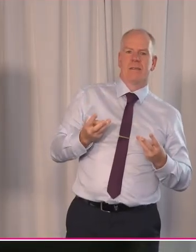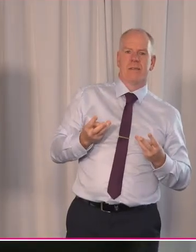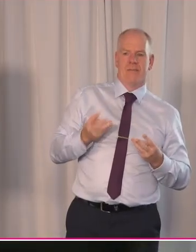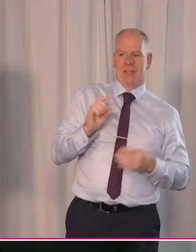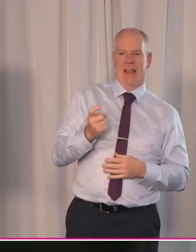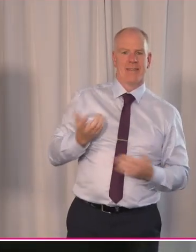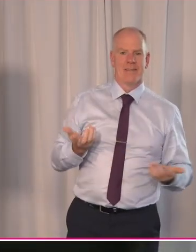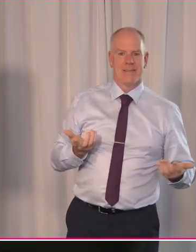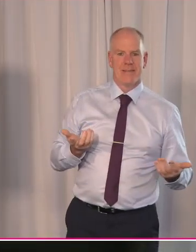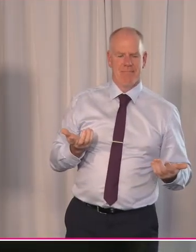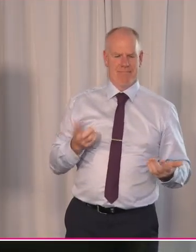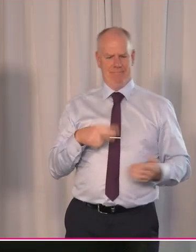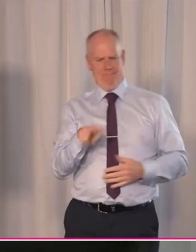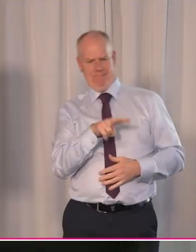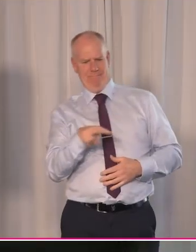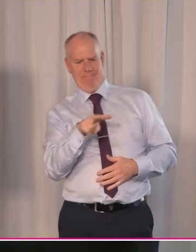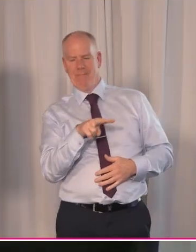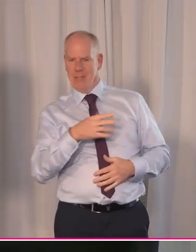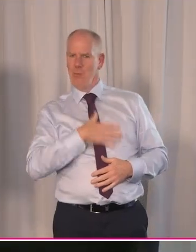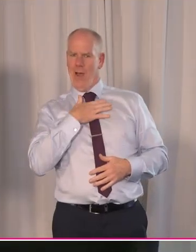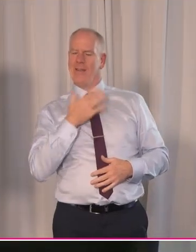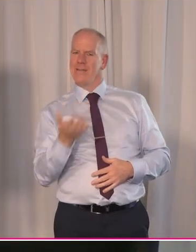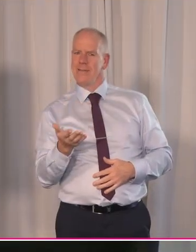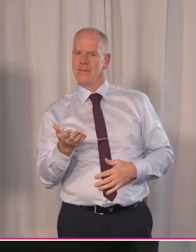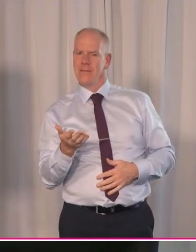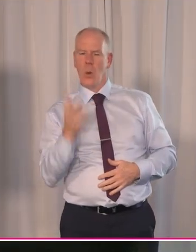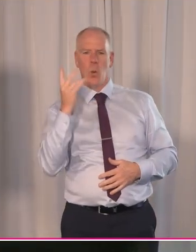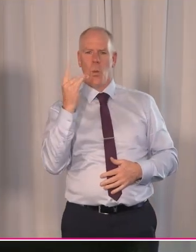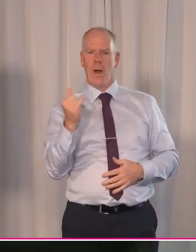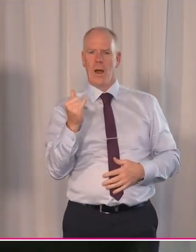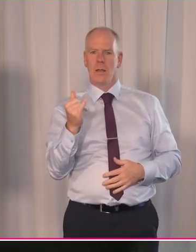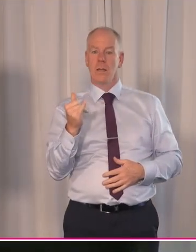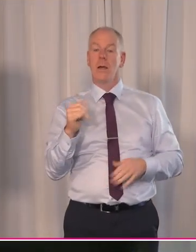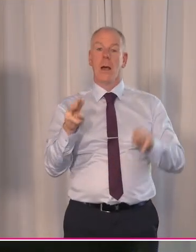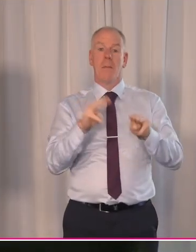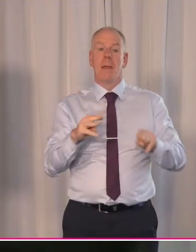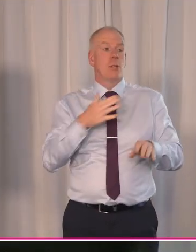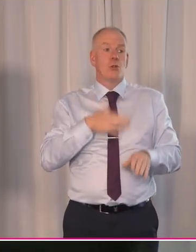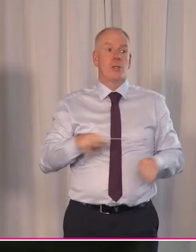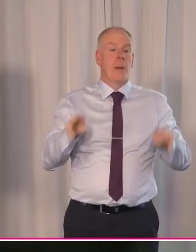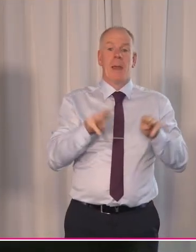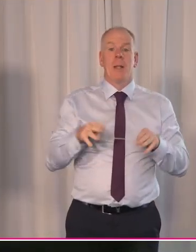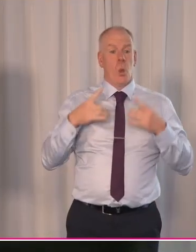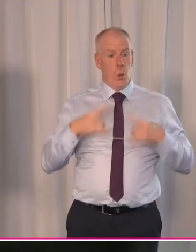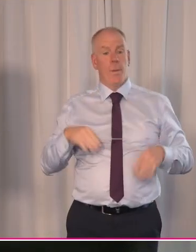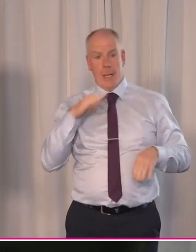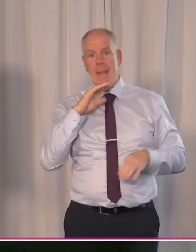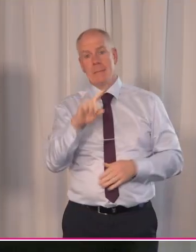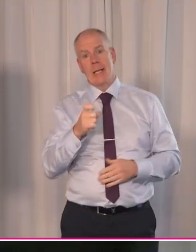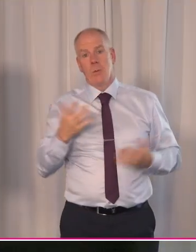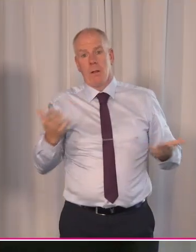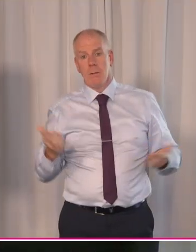for sexuality, which is really surprising because people are people, and to be human is to be